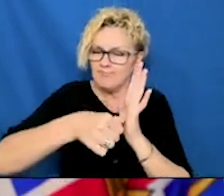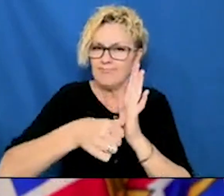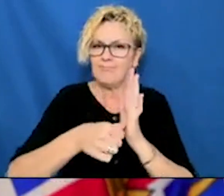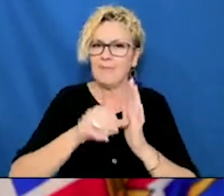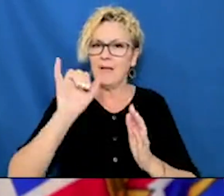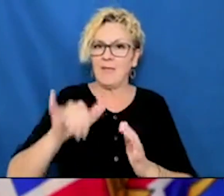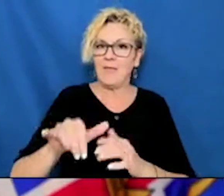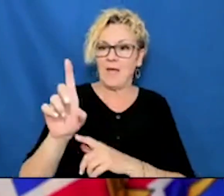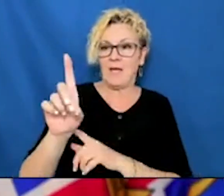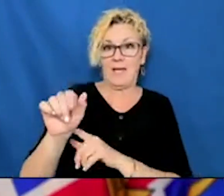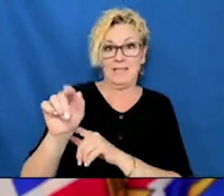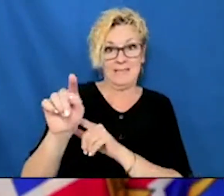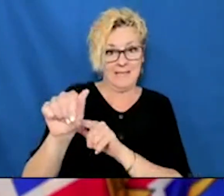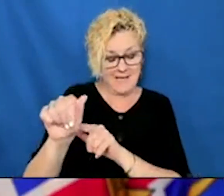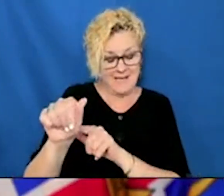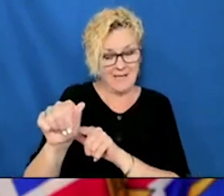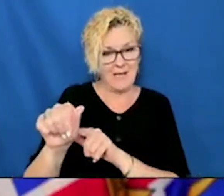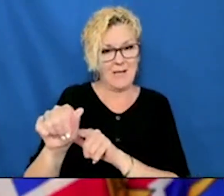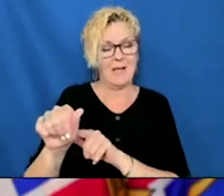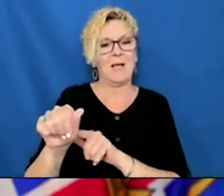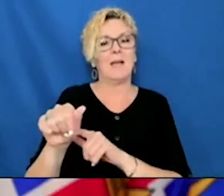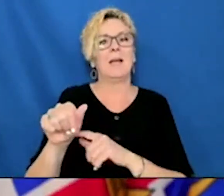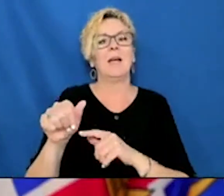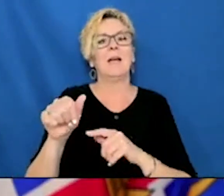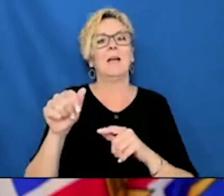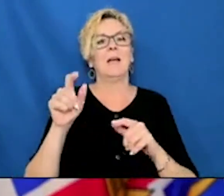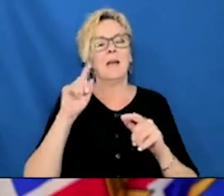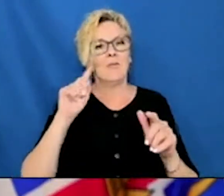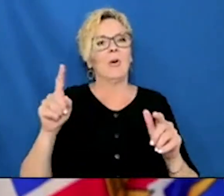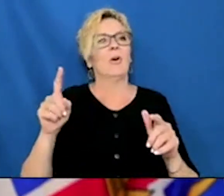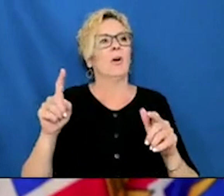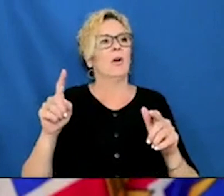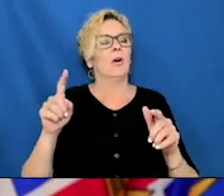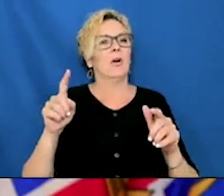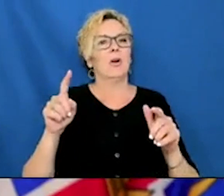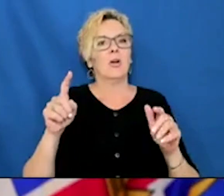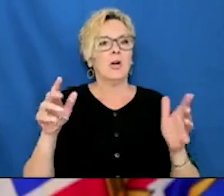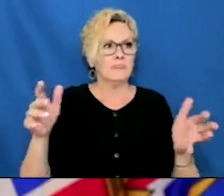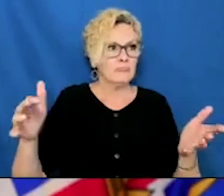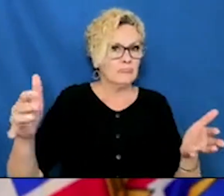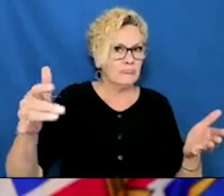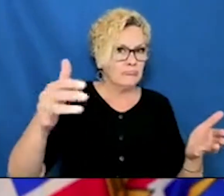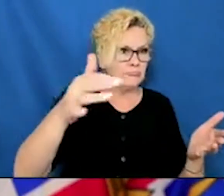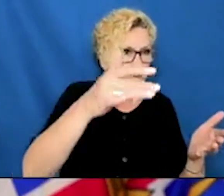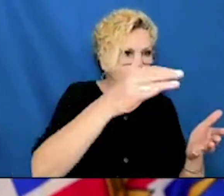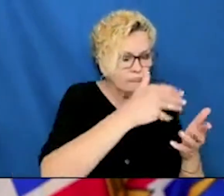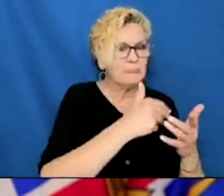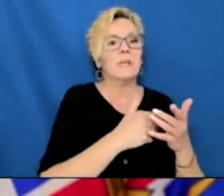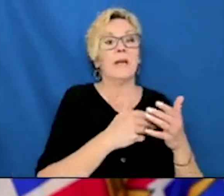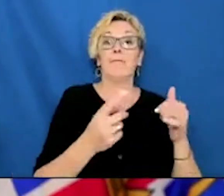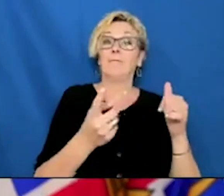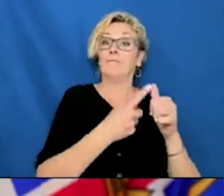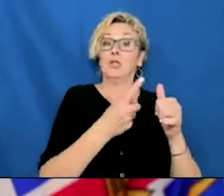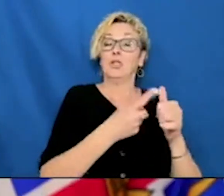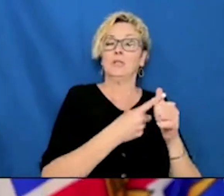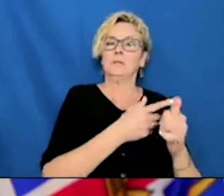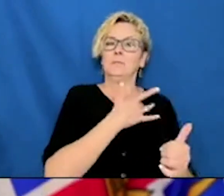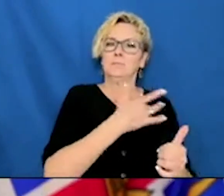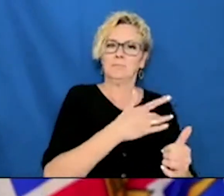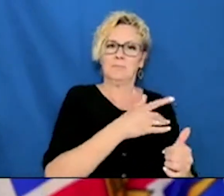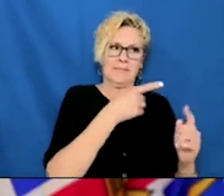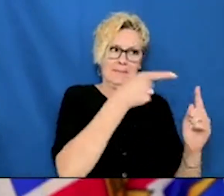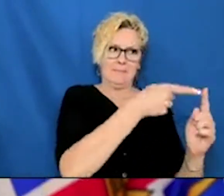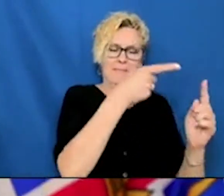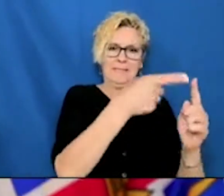on our listserv for that information, and then it gets loaded up onto the BC CDC website. So all of